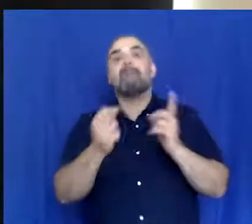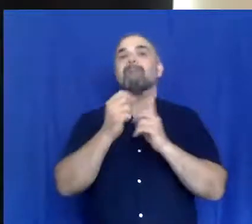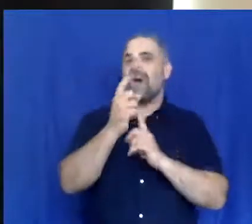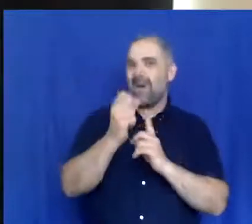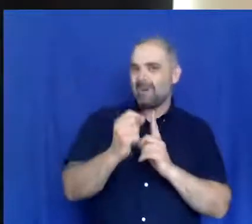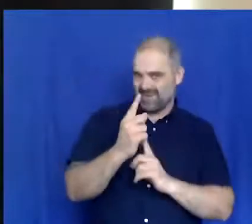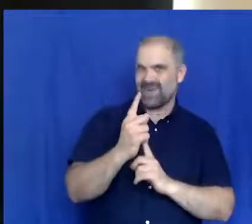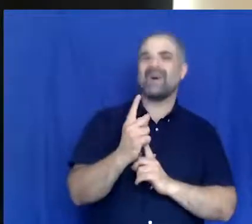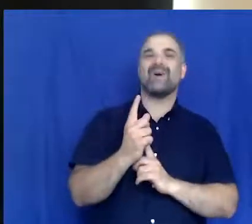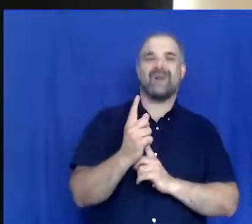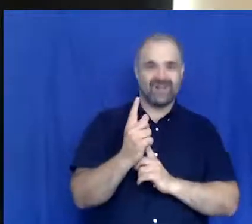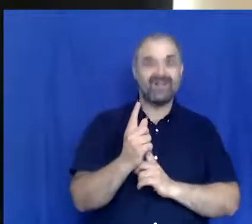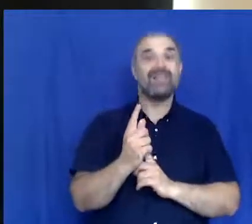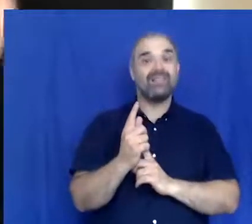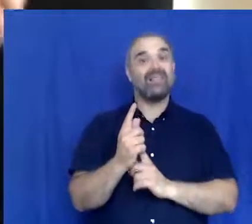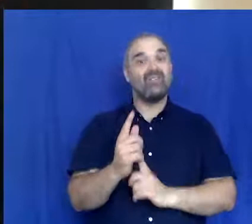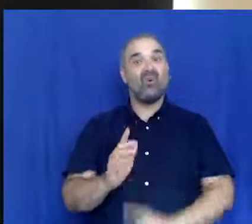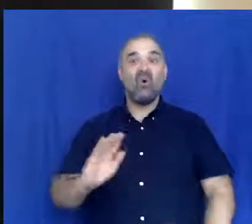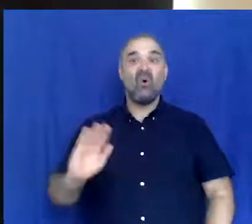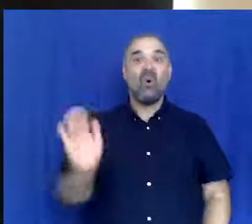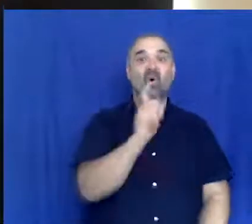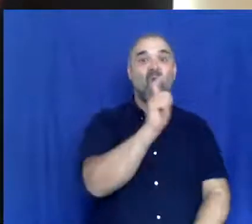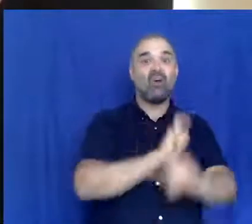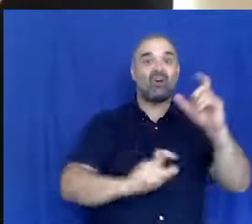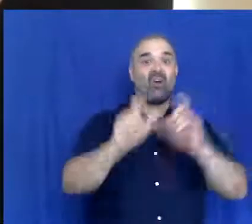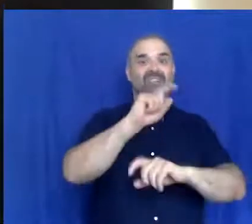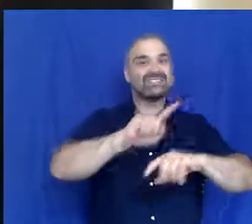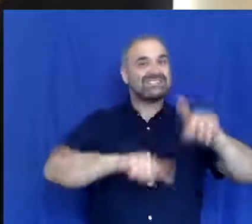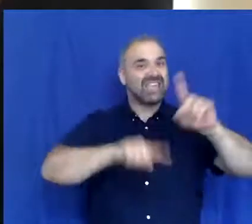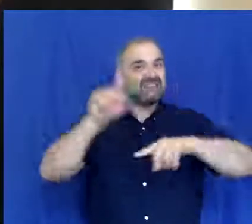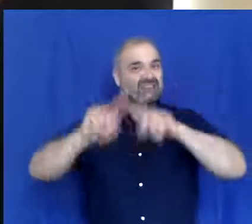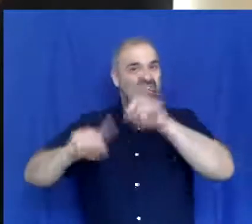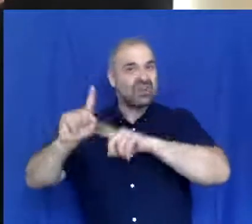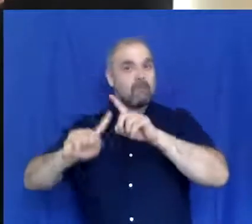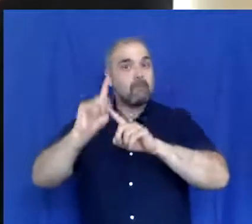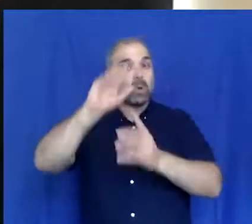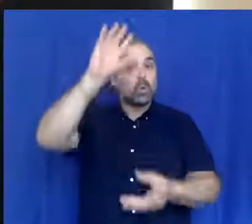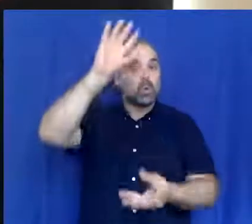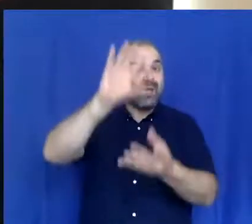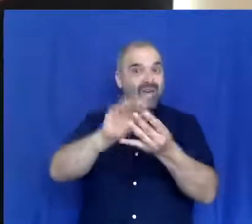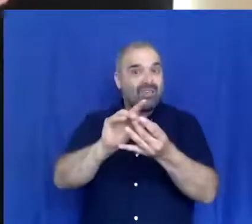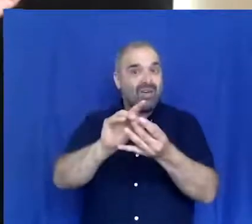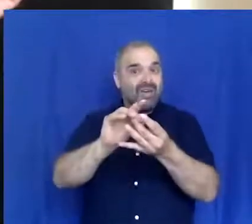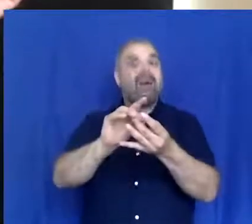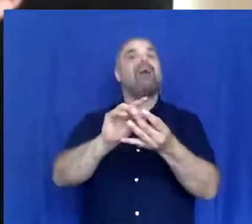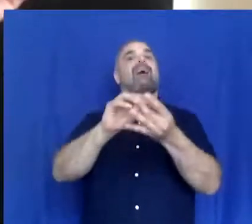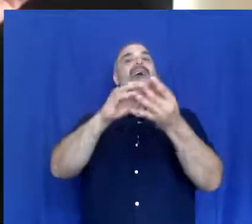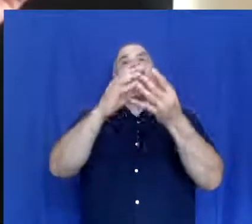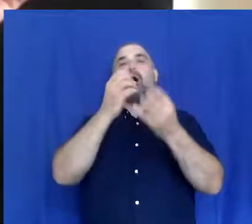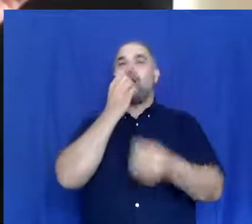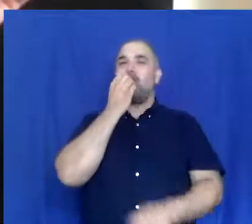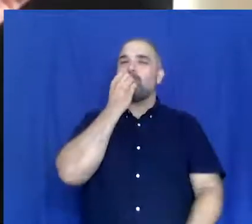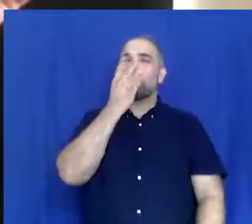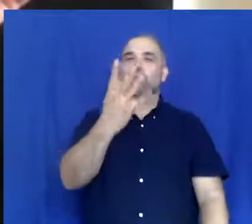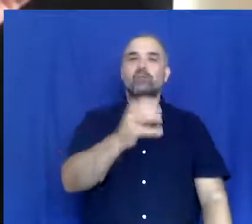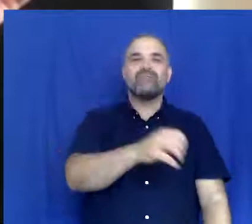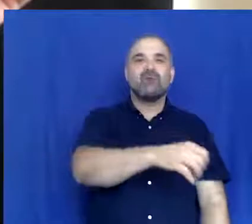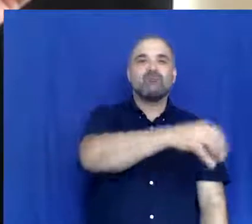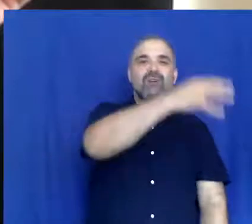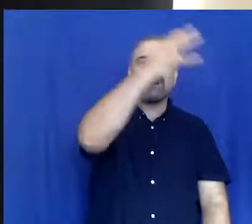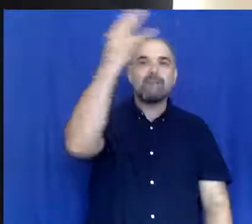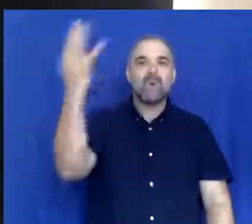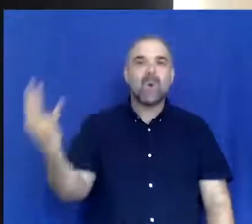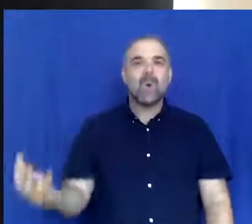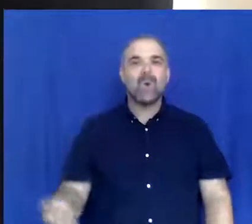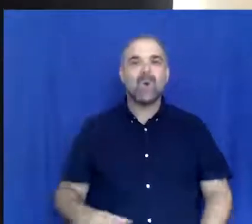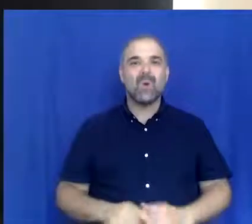and purple. All the colours are different, but when we put them together, we have a beautiful